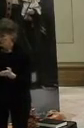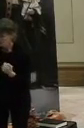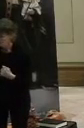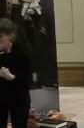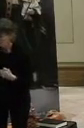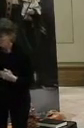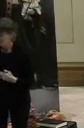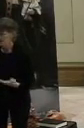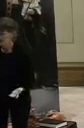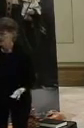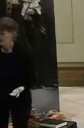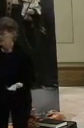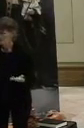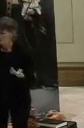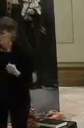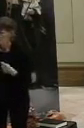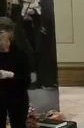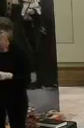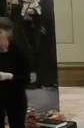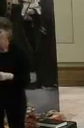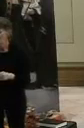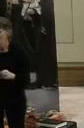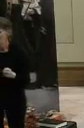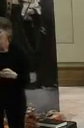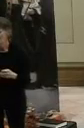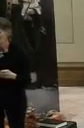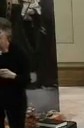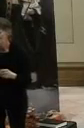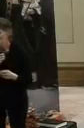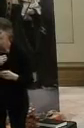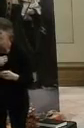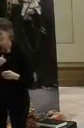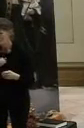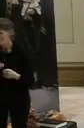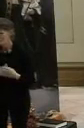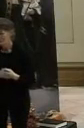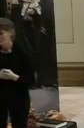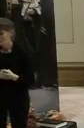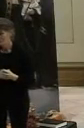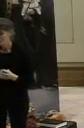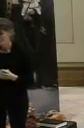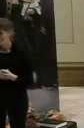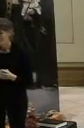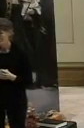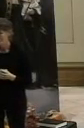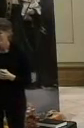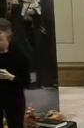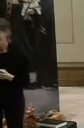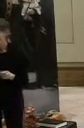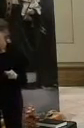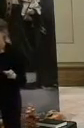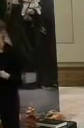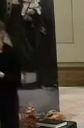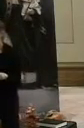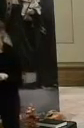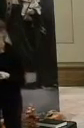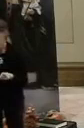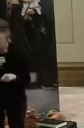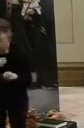people? That always happens too. I never talk about you, by the way. Too